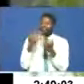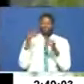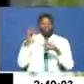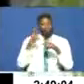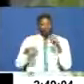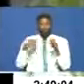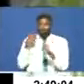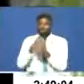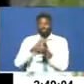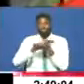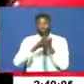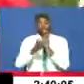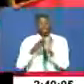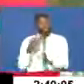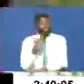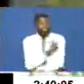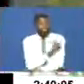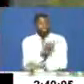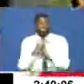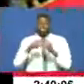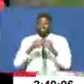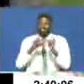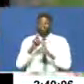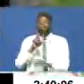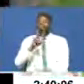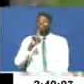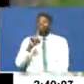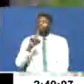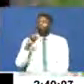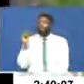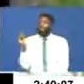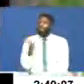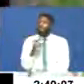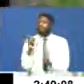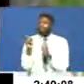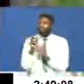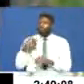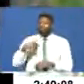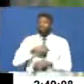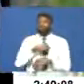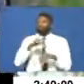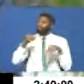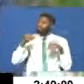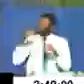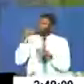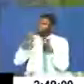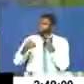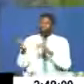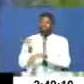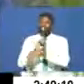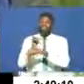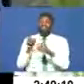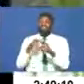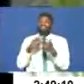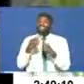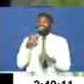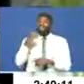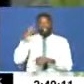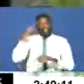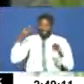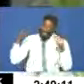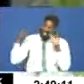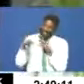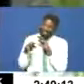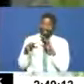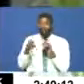without being vaccinated from the 21st. And let's not wait until the last minute and then say tunasukumwa. Mara police